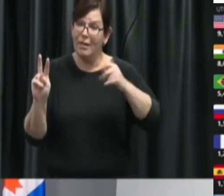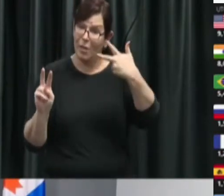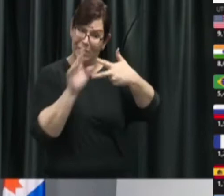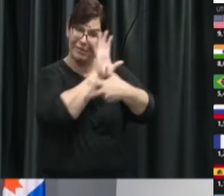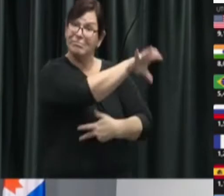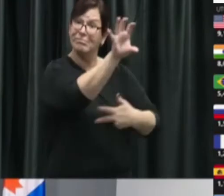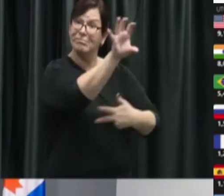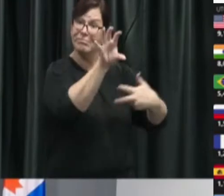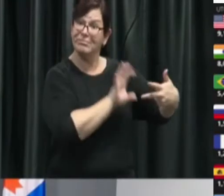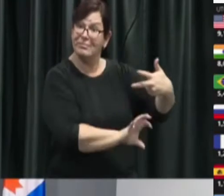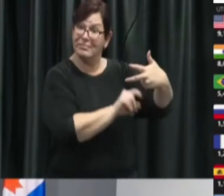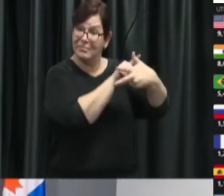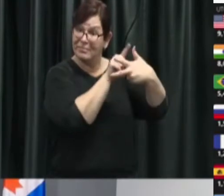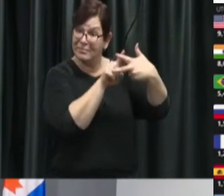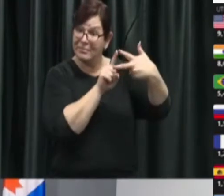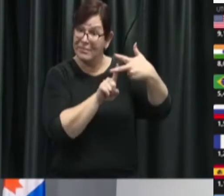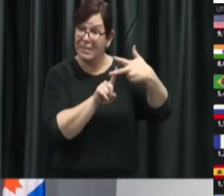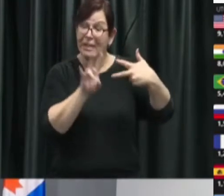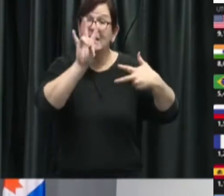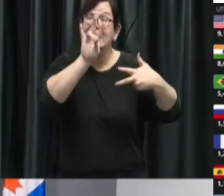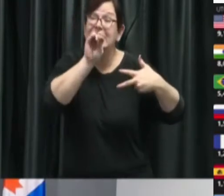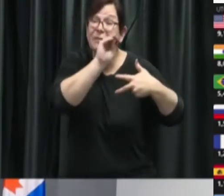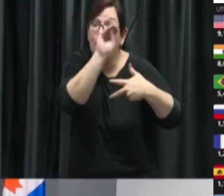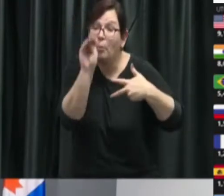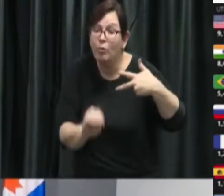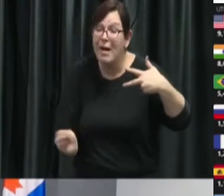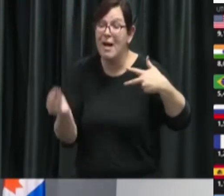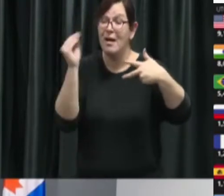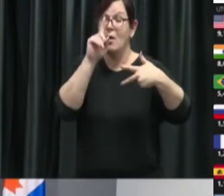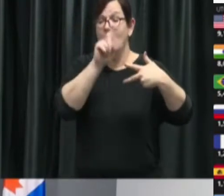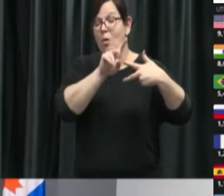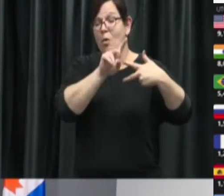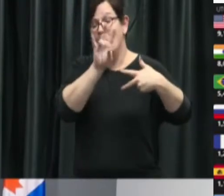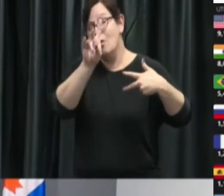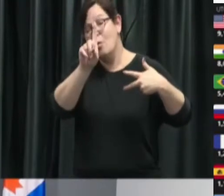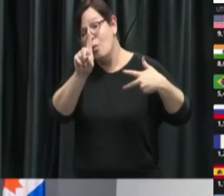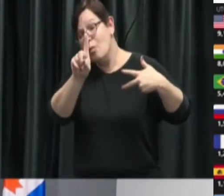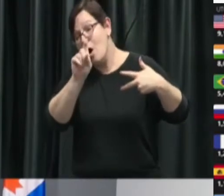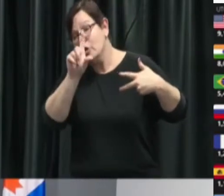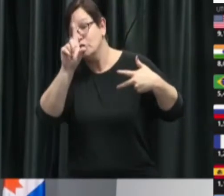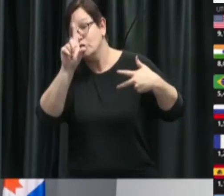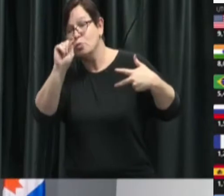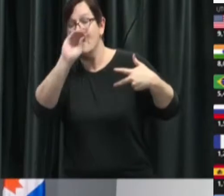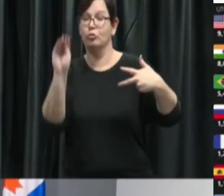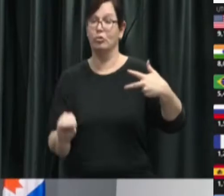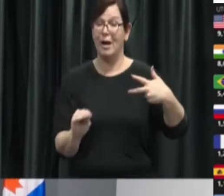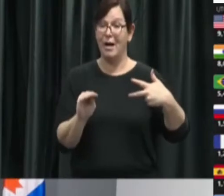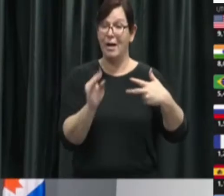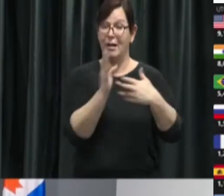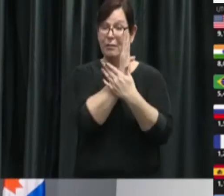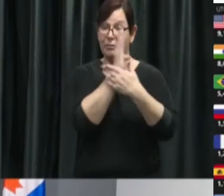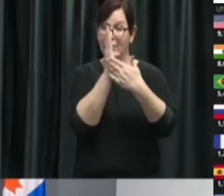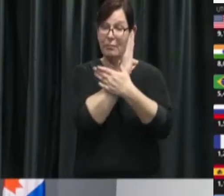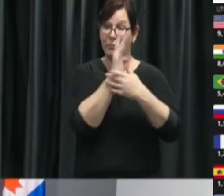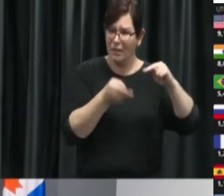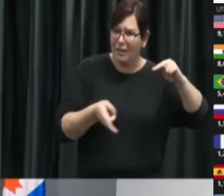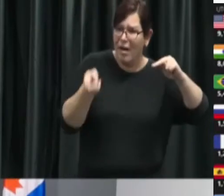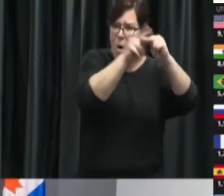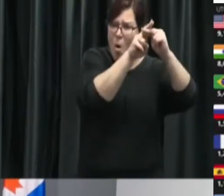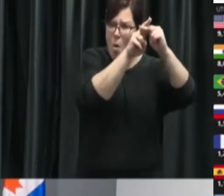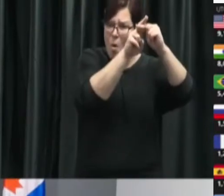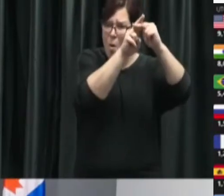that were between 70% to 120% higher than for Toronto.